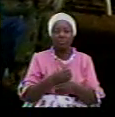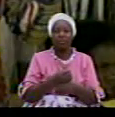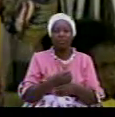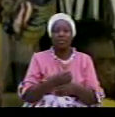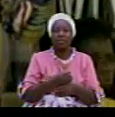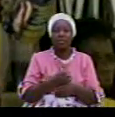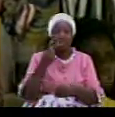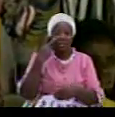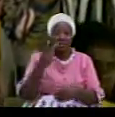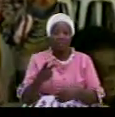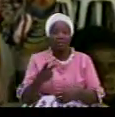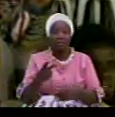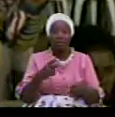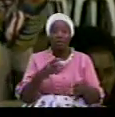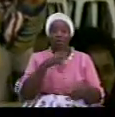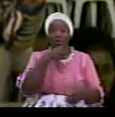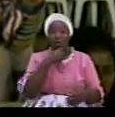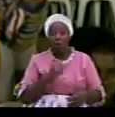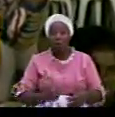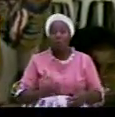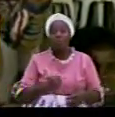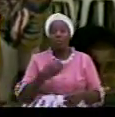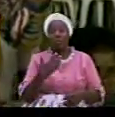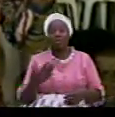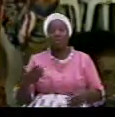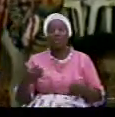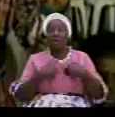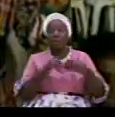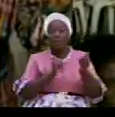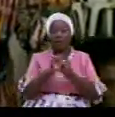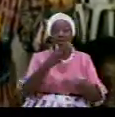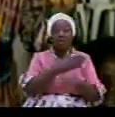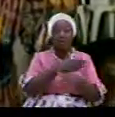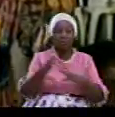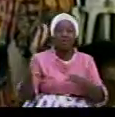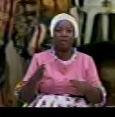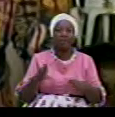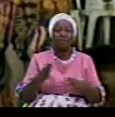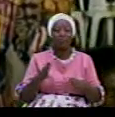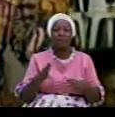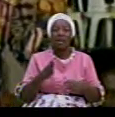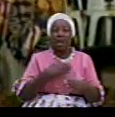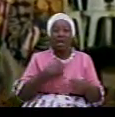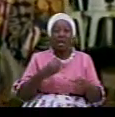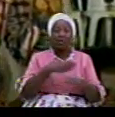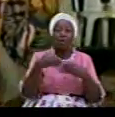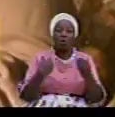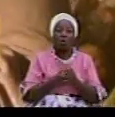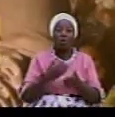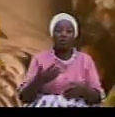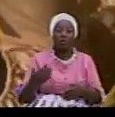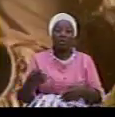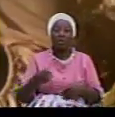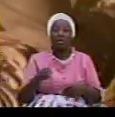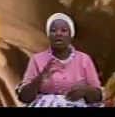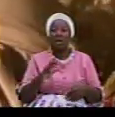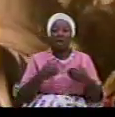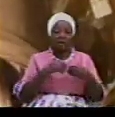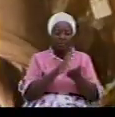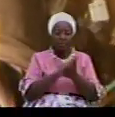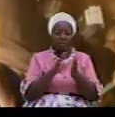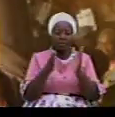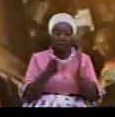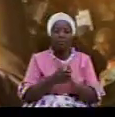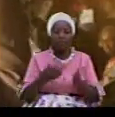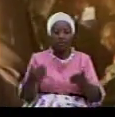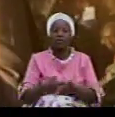Behold, old things have passed away, and all things have become new.